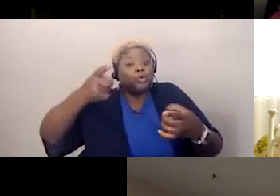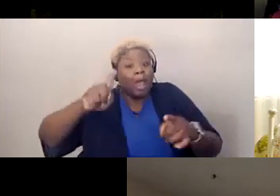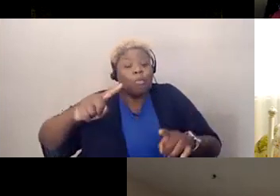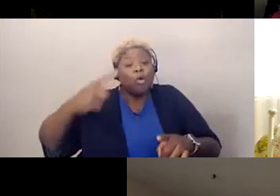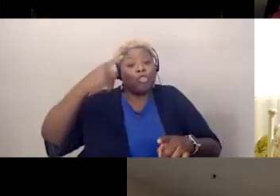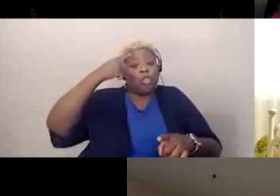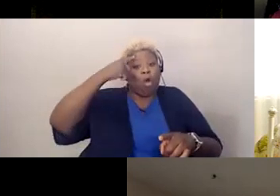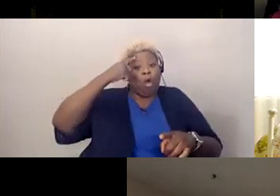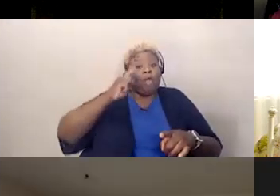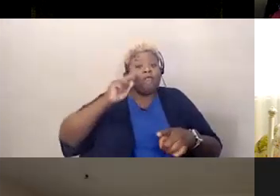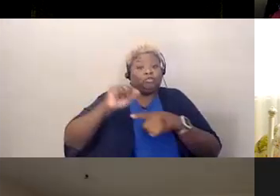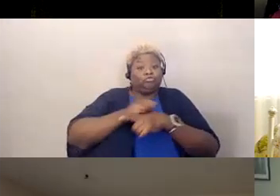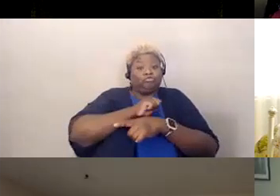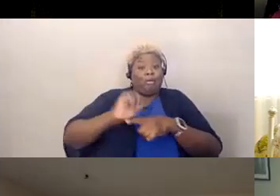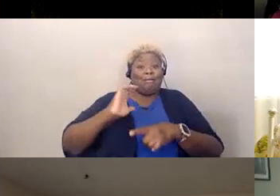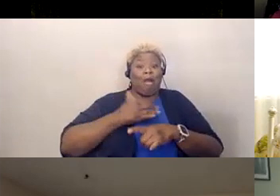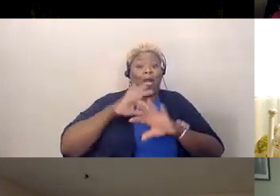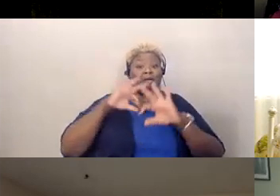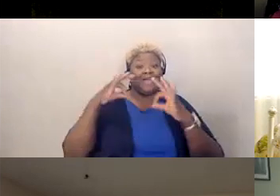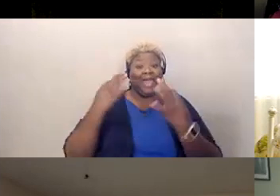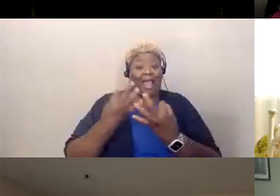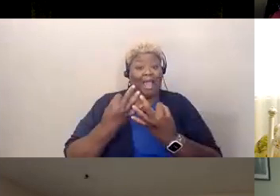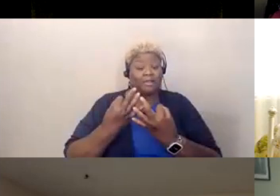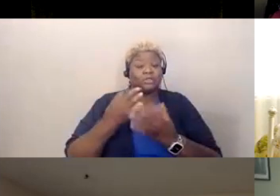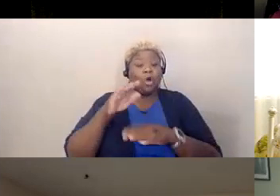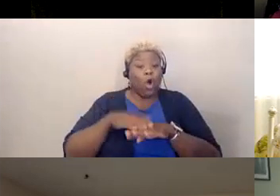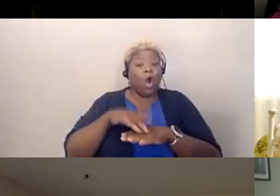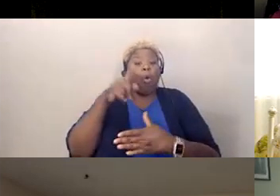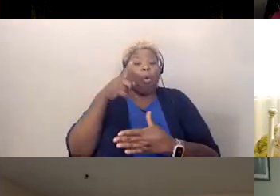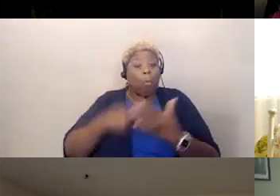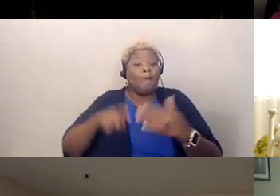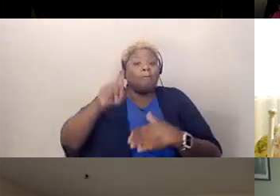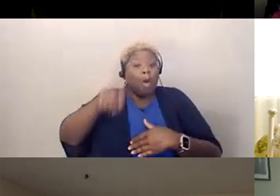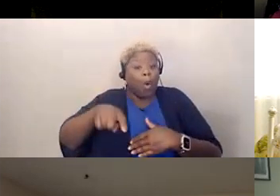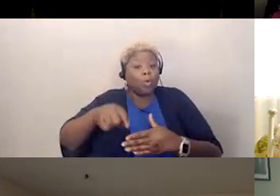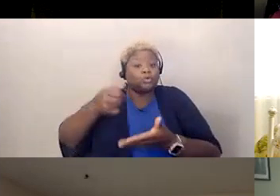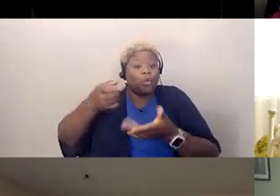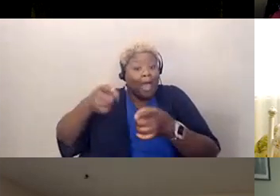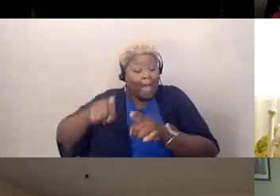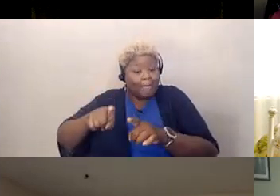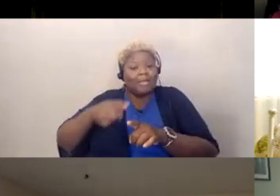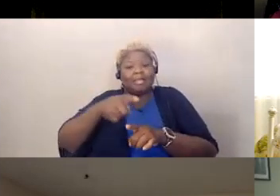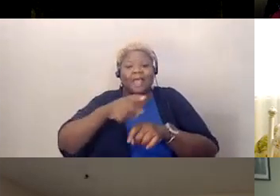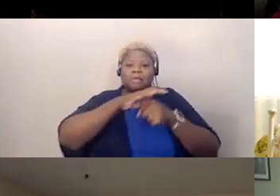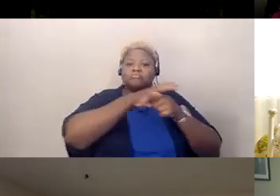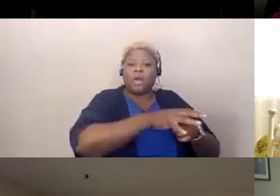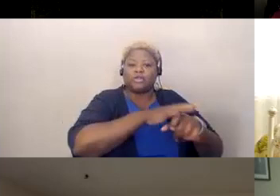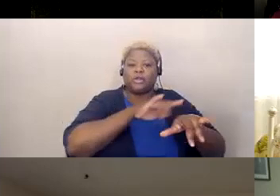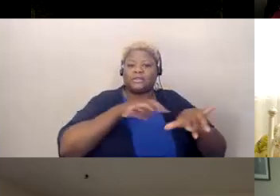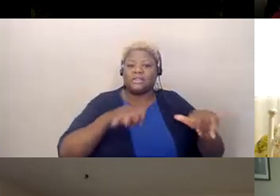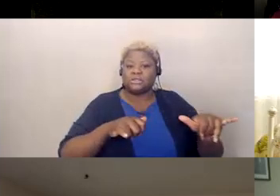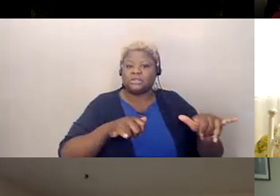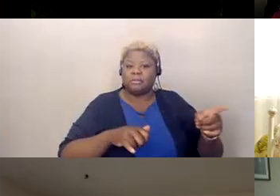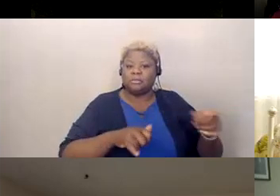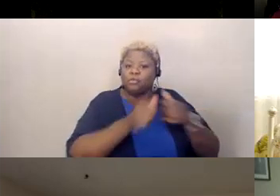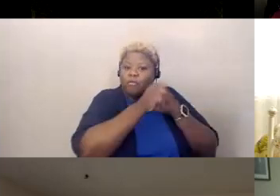actually train our own families of what's supposed to happen, they could actually put pressure on the system to do what's